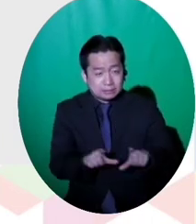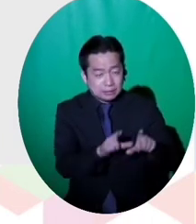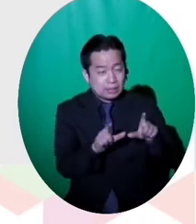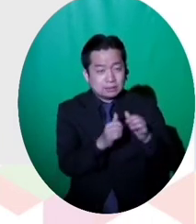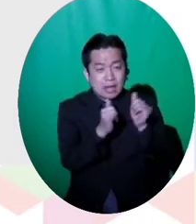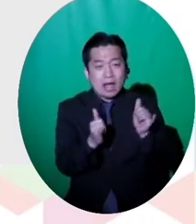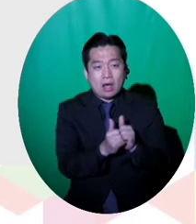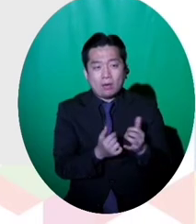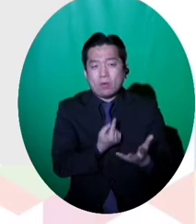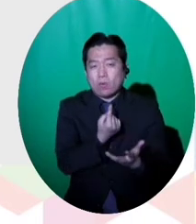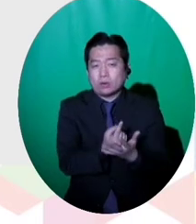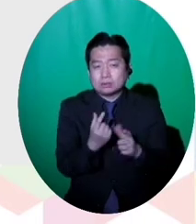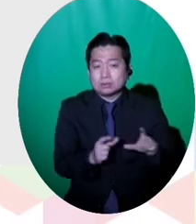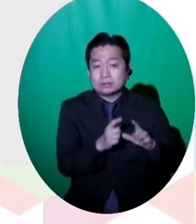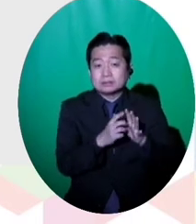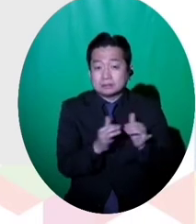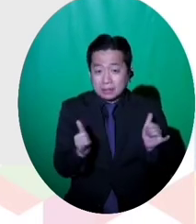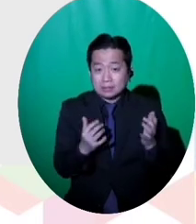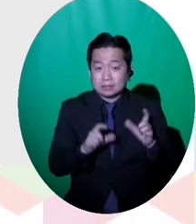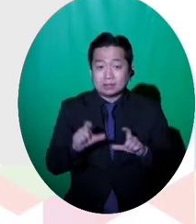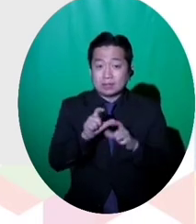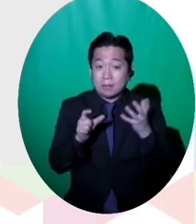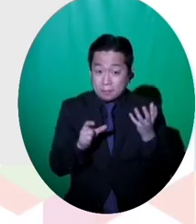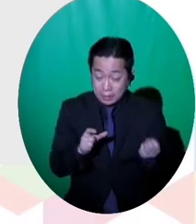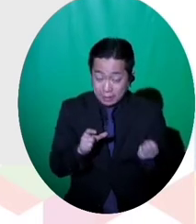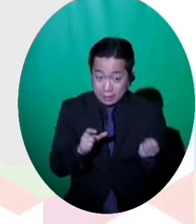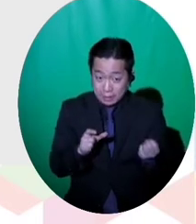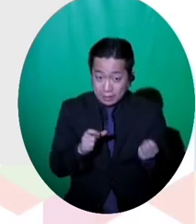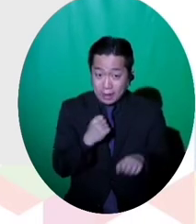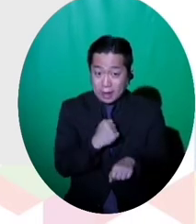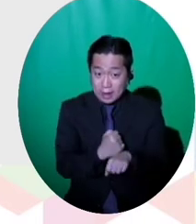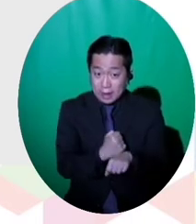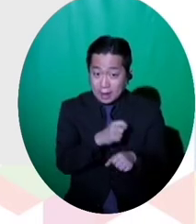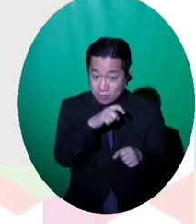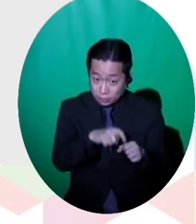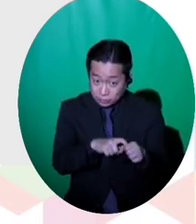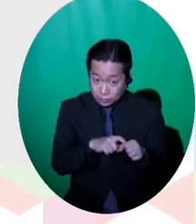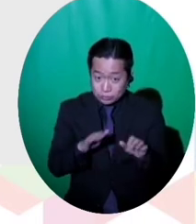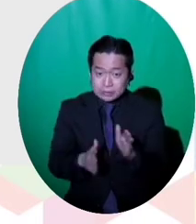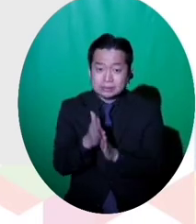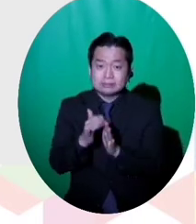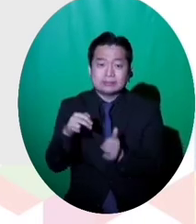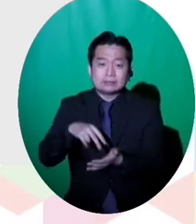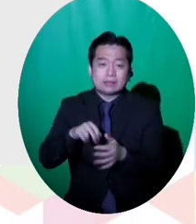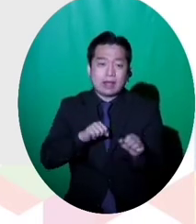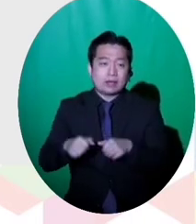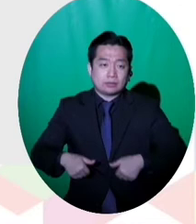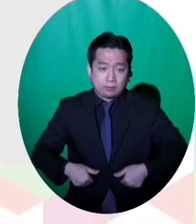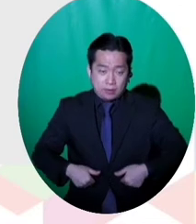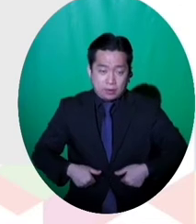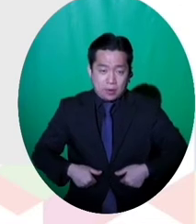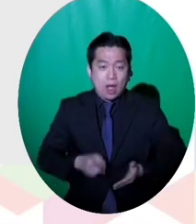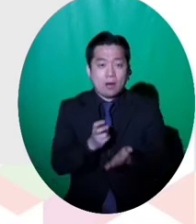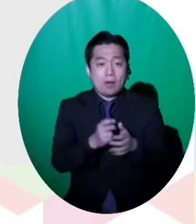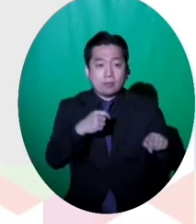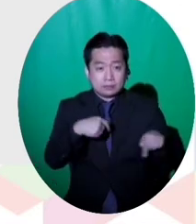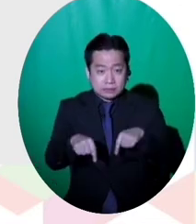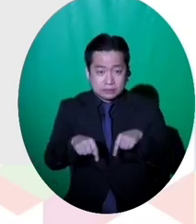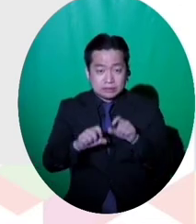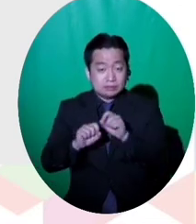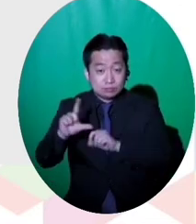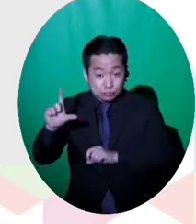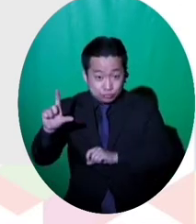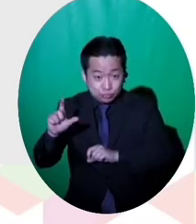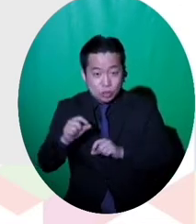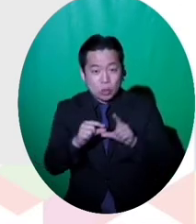act to support democratic principles such as rule of law and majority rule while protecting minority rights, and to guarantee human